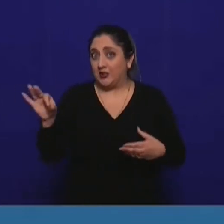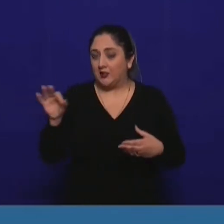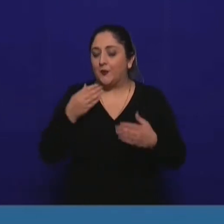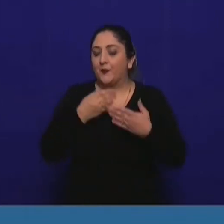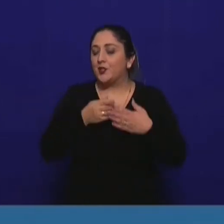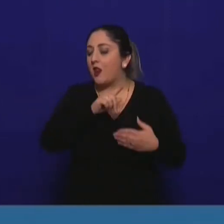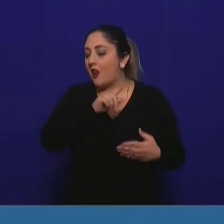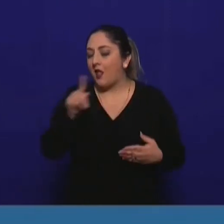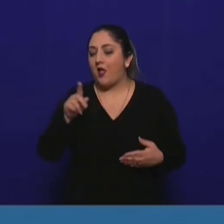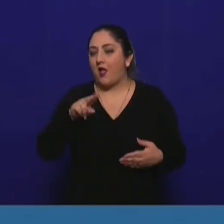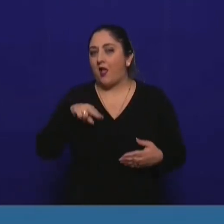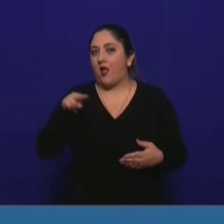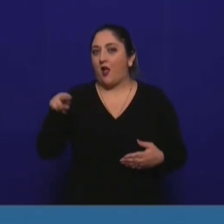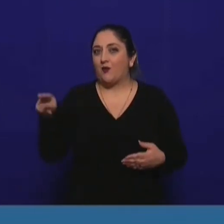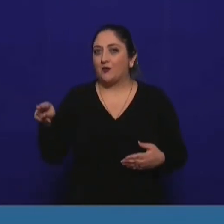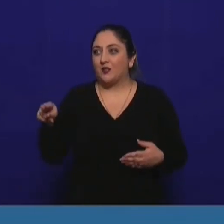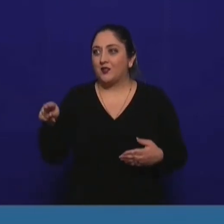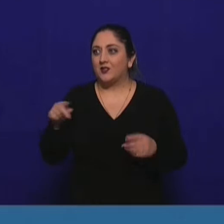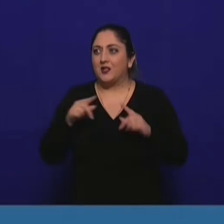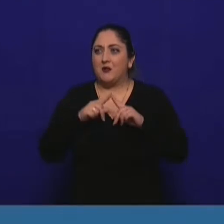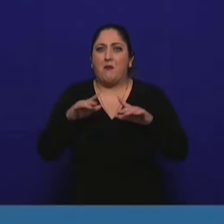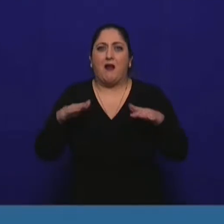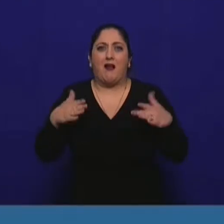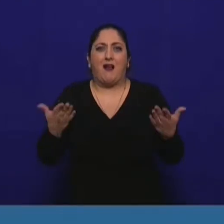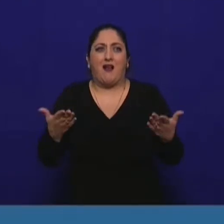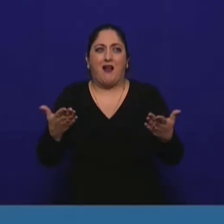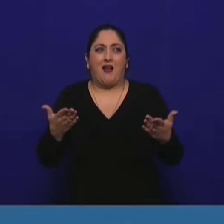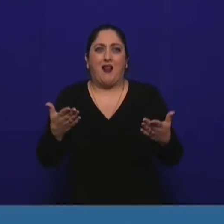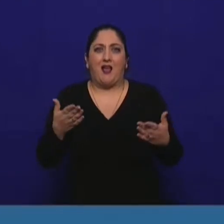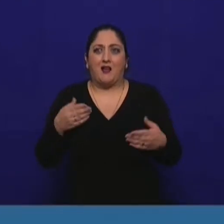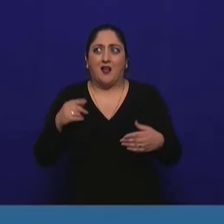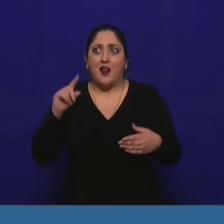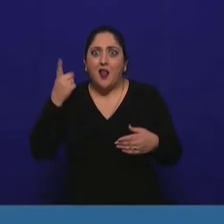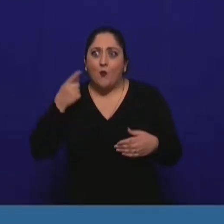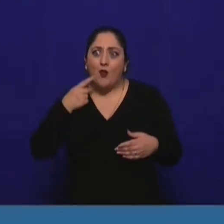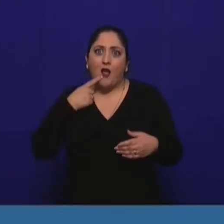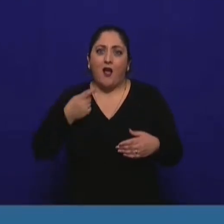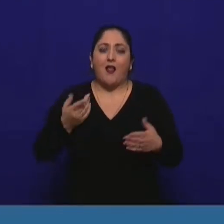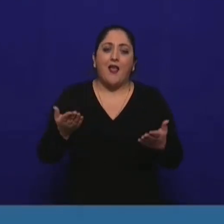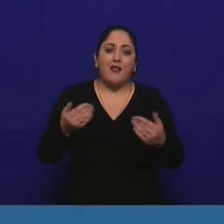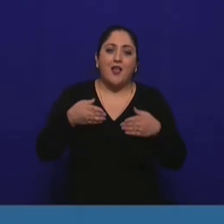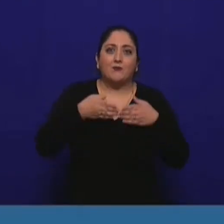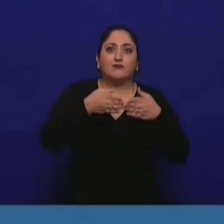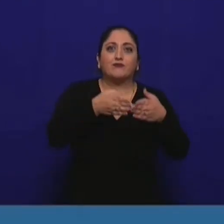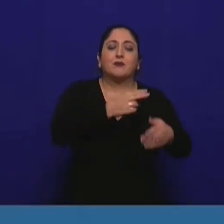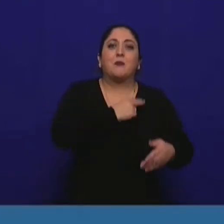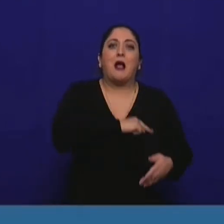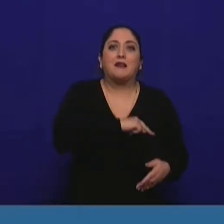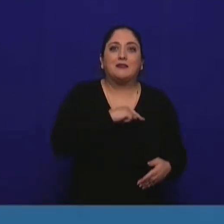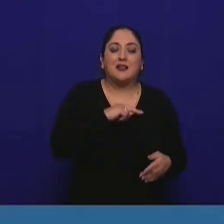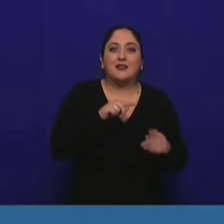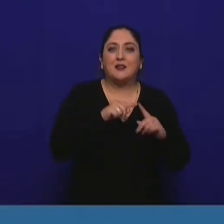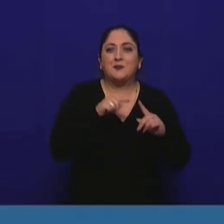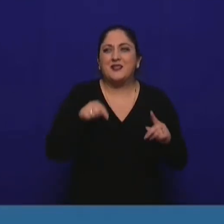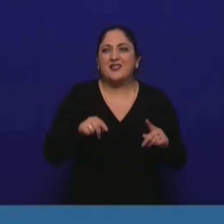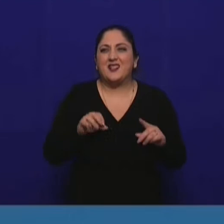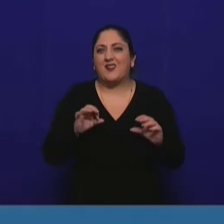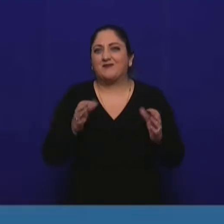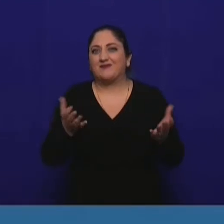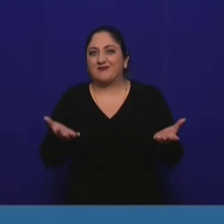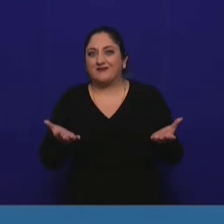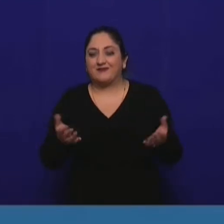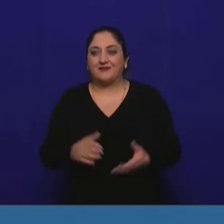Gozo. But why were they invited to Malta in the first place? Why weren't they offered the vaccine in Gozo in the first place? Thank